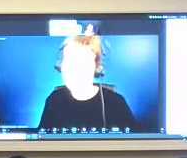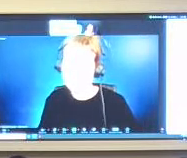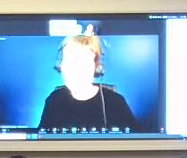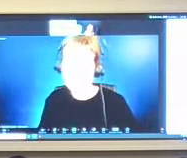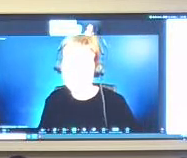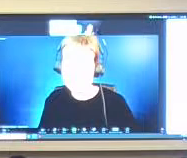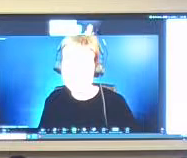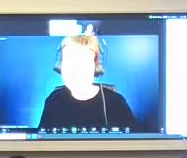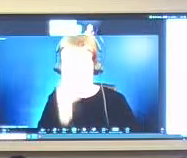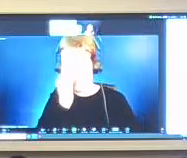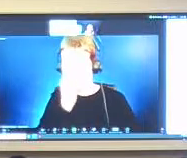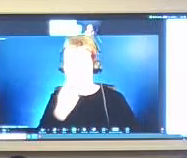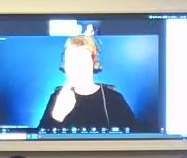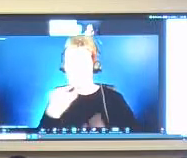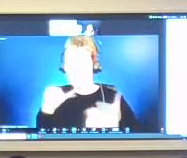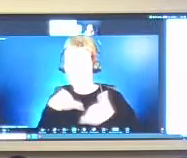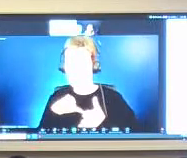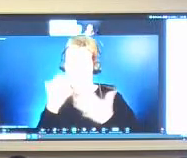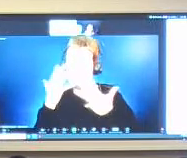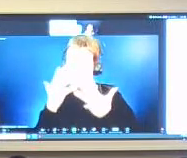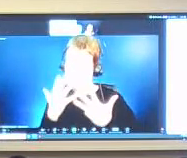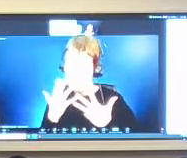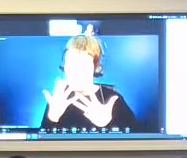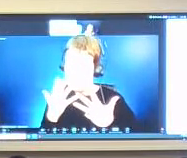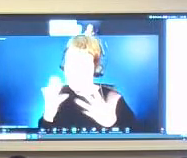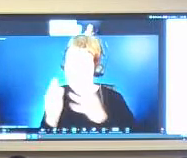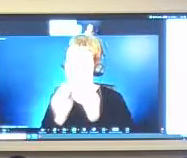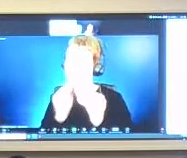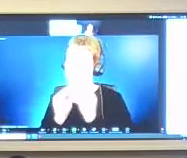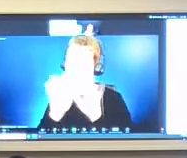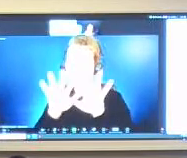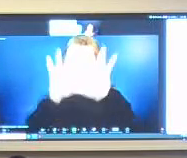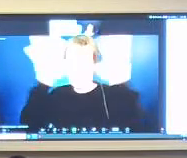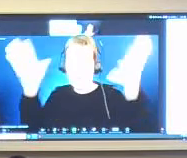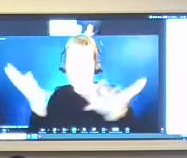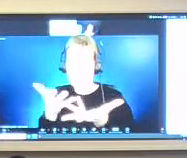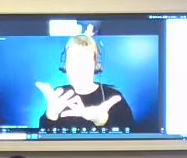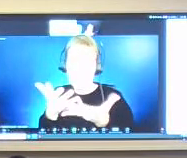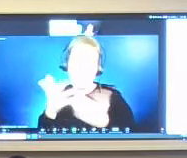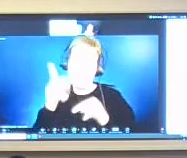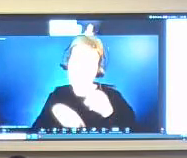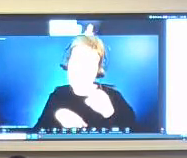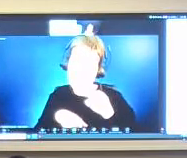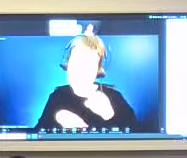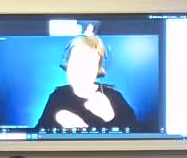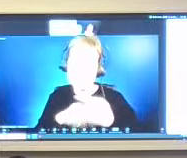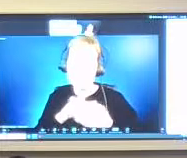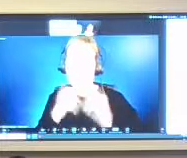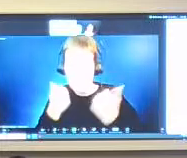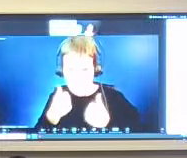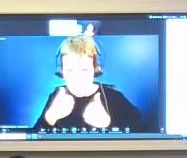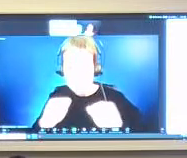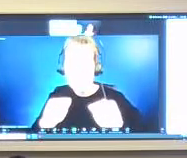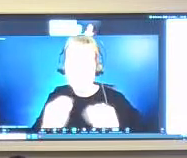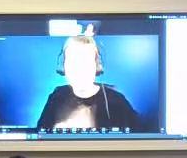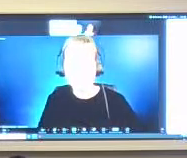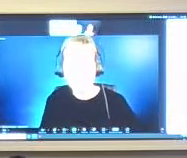Unfortunately, we'll not be able to fix everything in the world, but we can try.